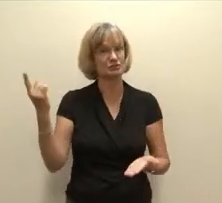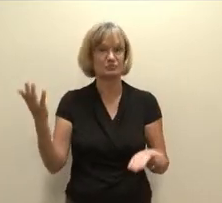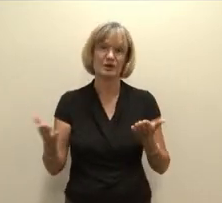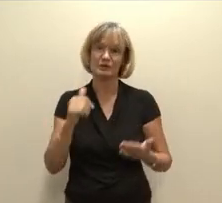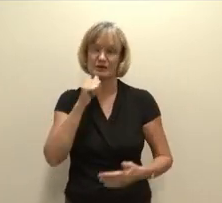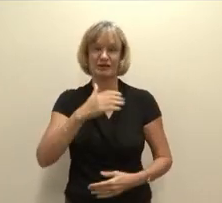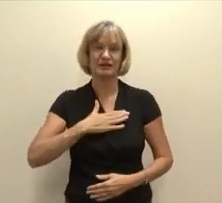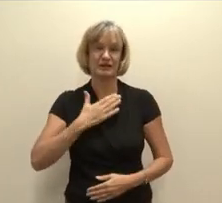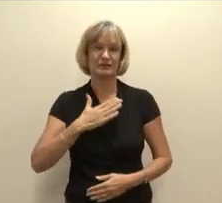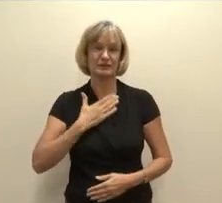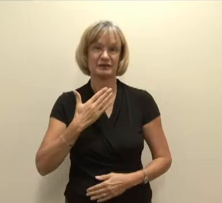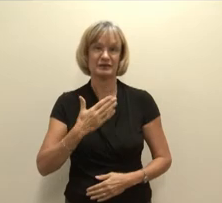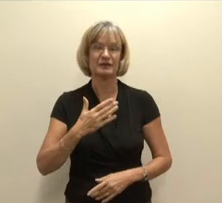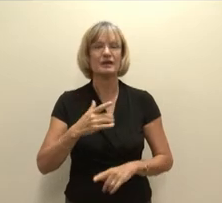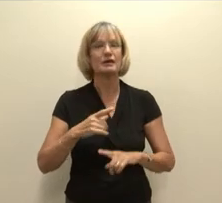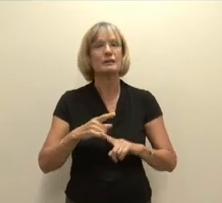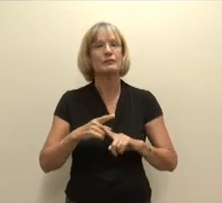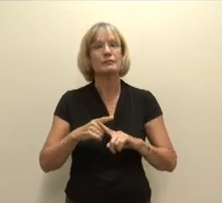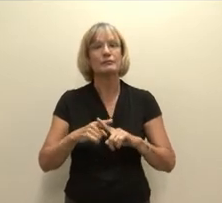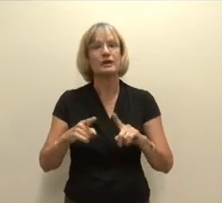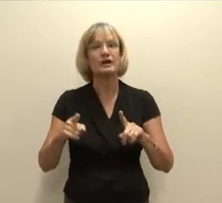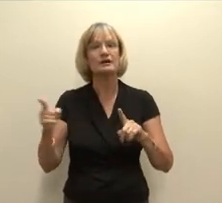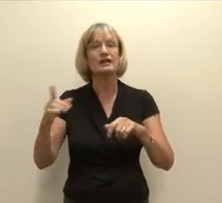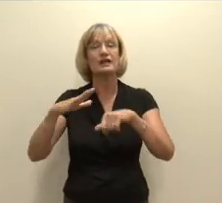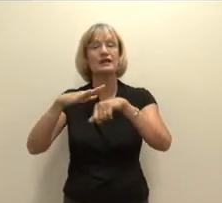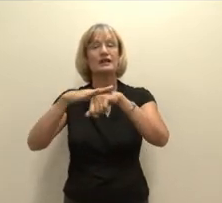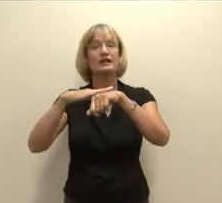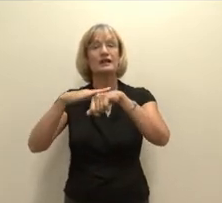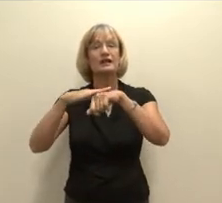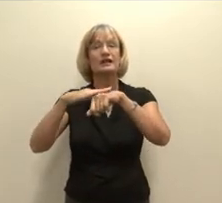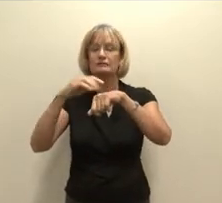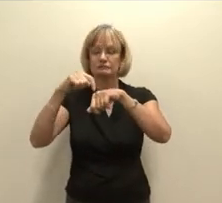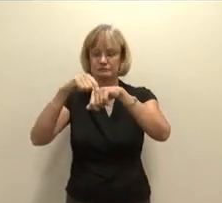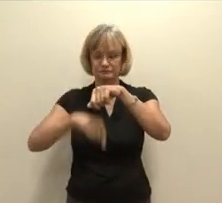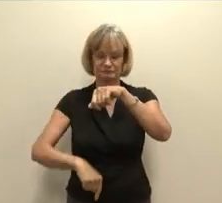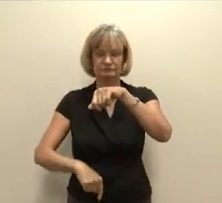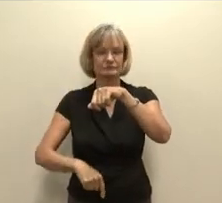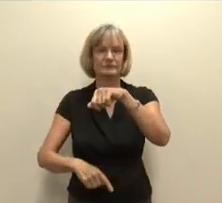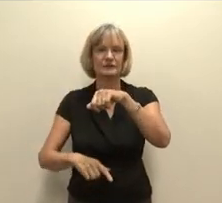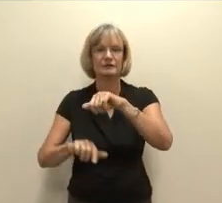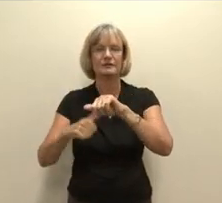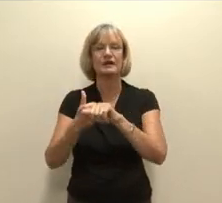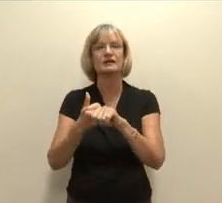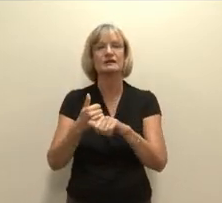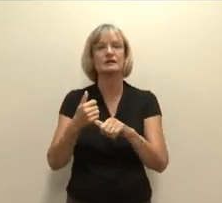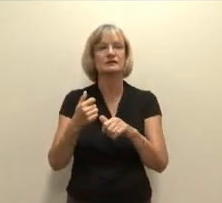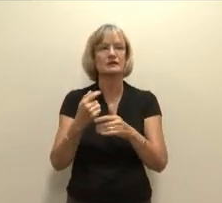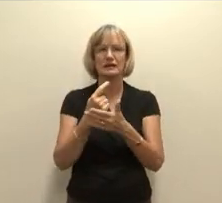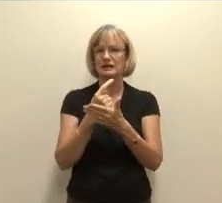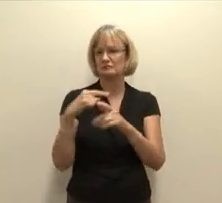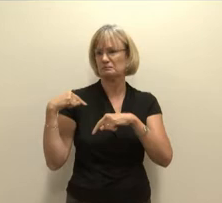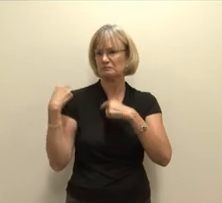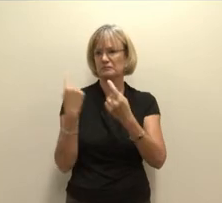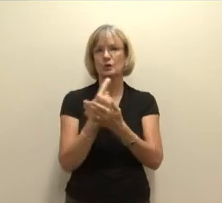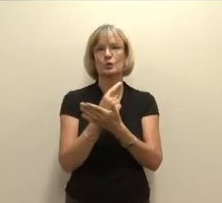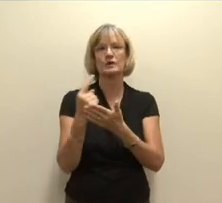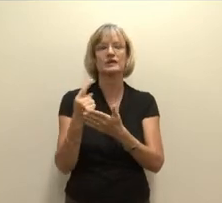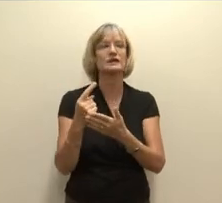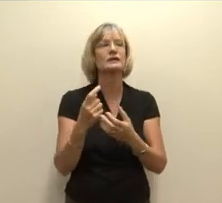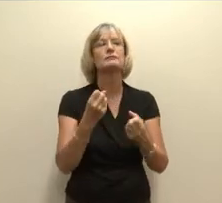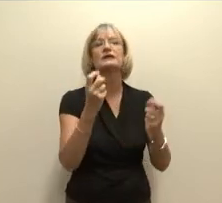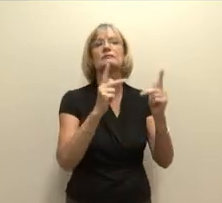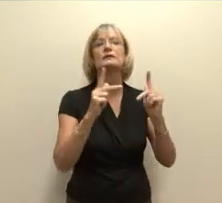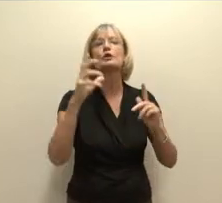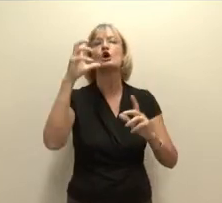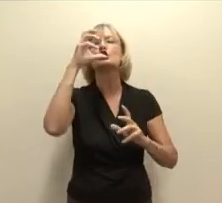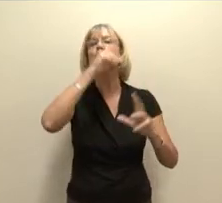But there's more than meets the eye. And over the last week especially, assumptions have been